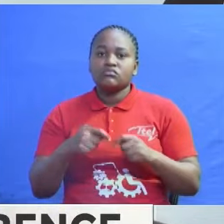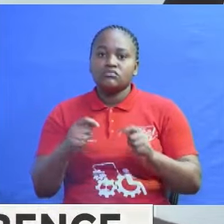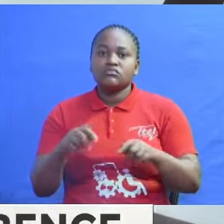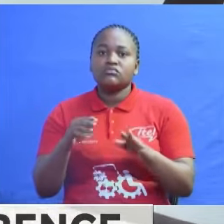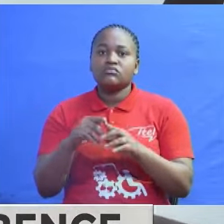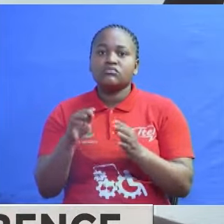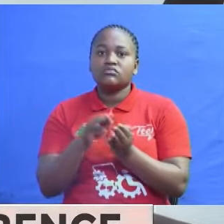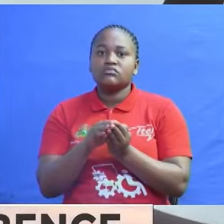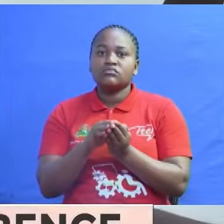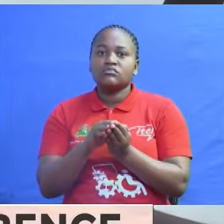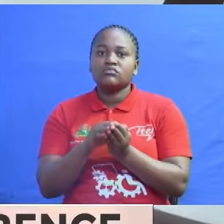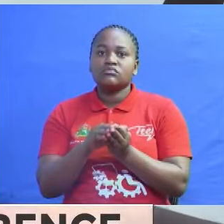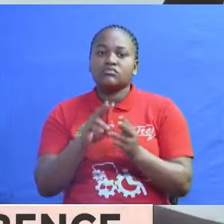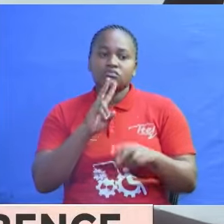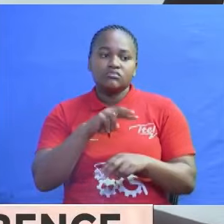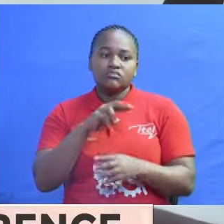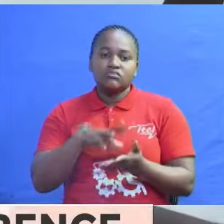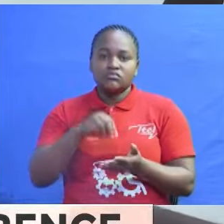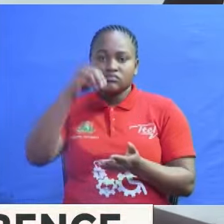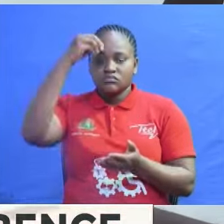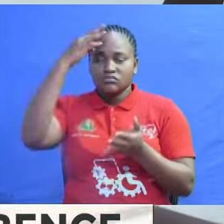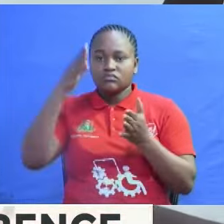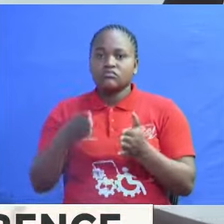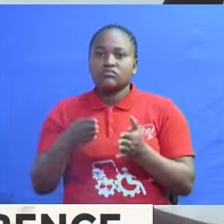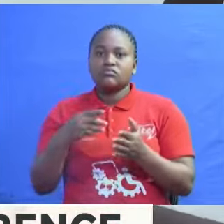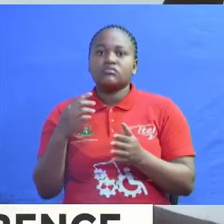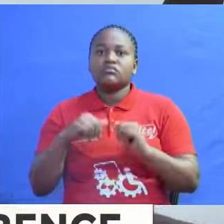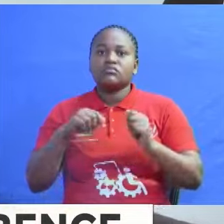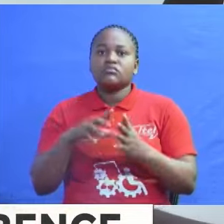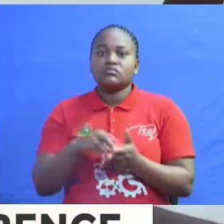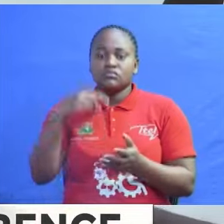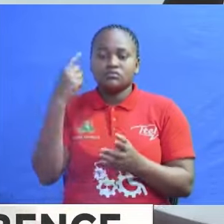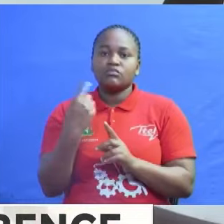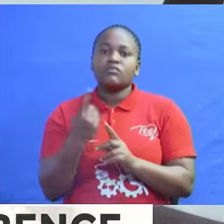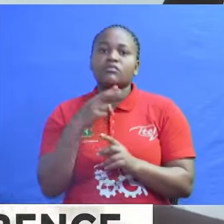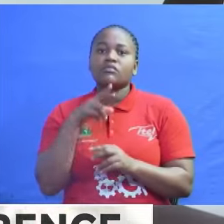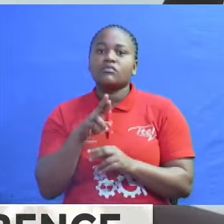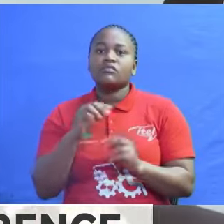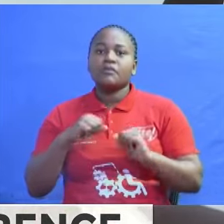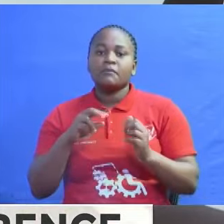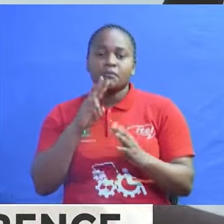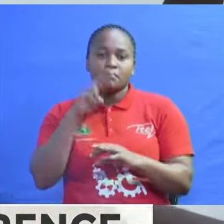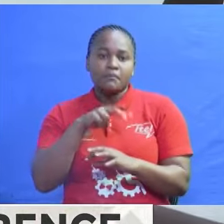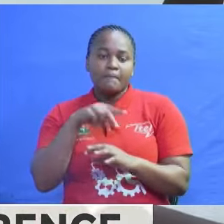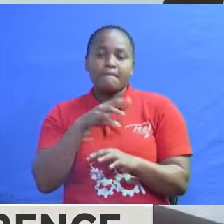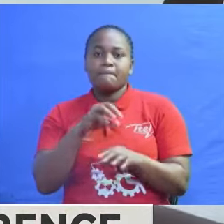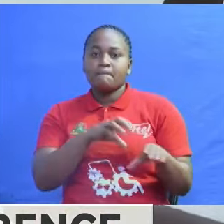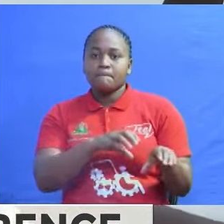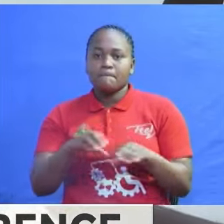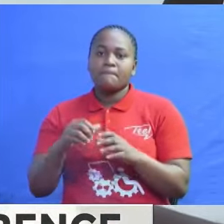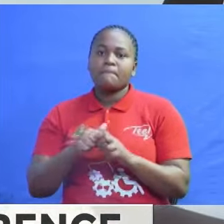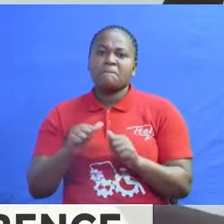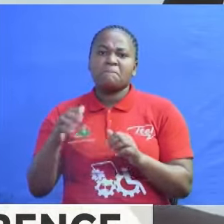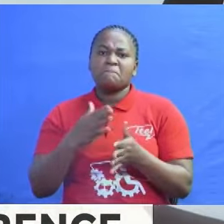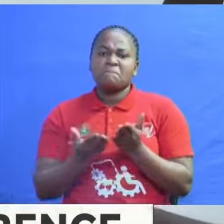embrace assessing learners so that they are able to learn from where they are able to be assessed, and we move away maybe from